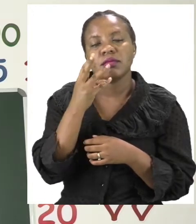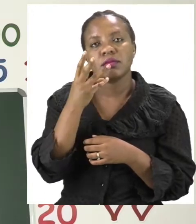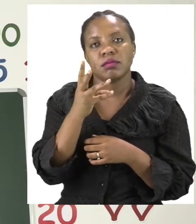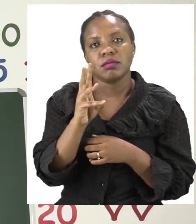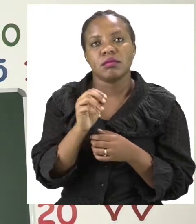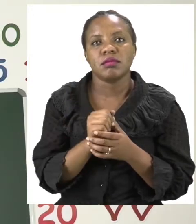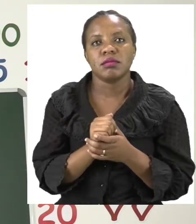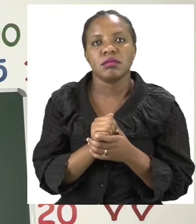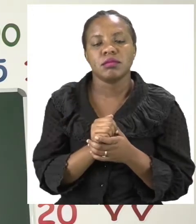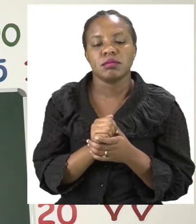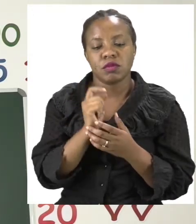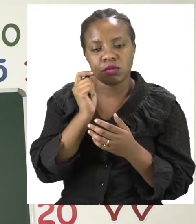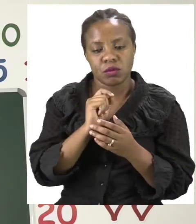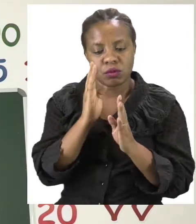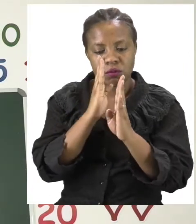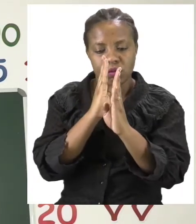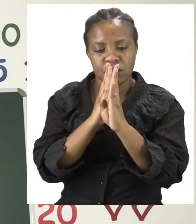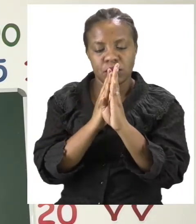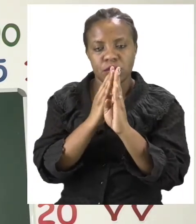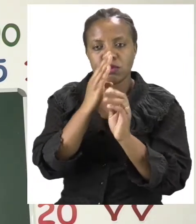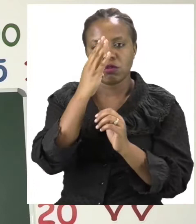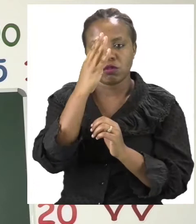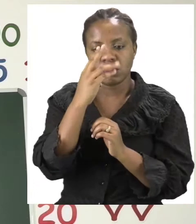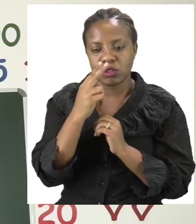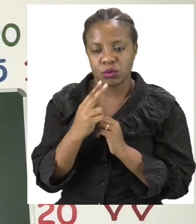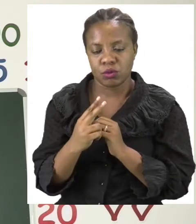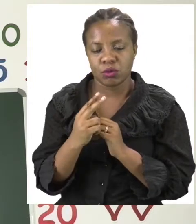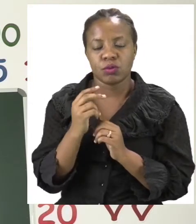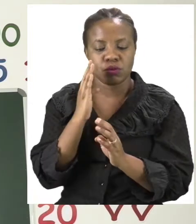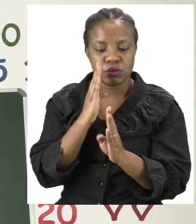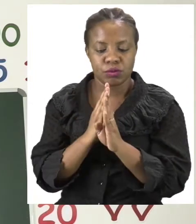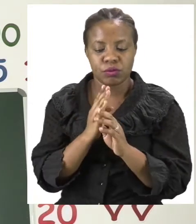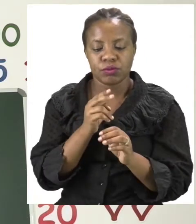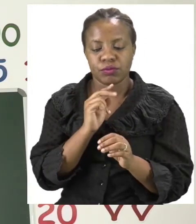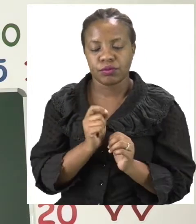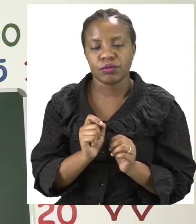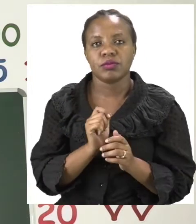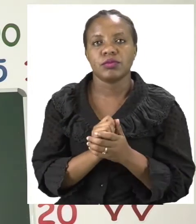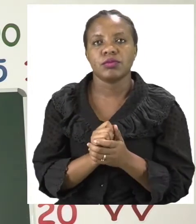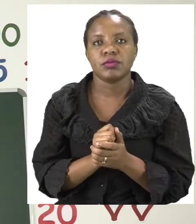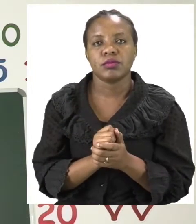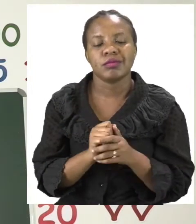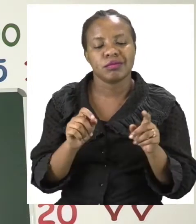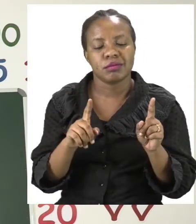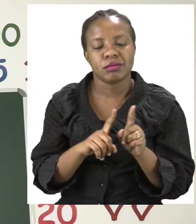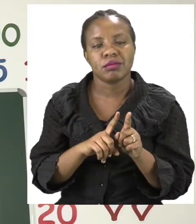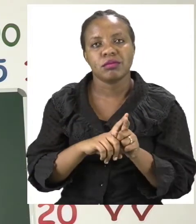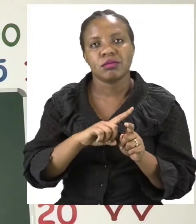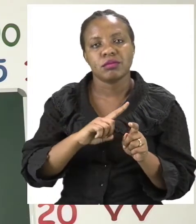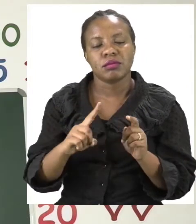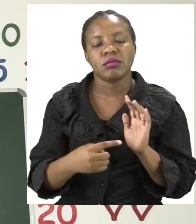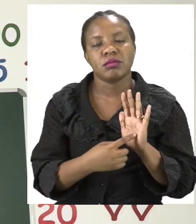to sit in the place where the sums are. So we have our 4 here, our 2